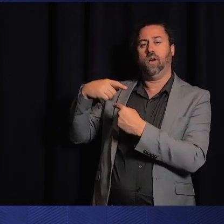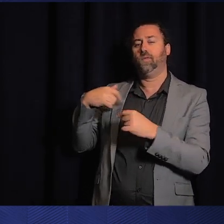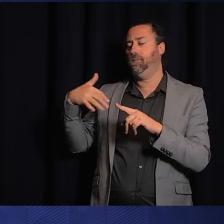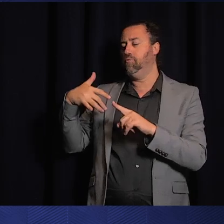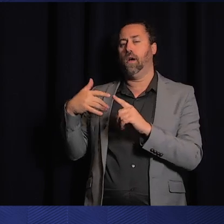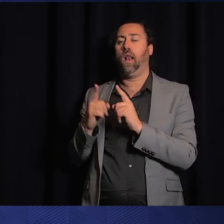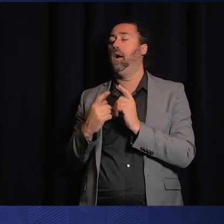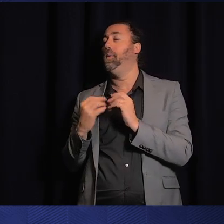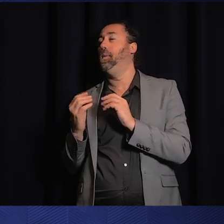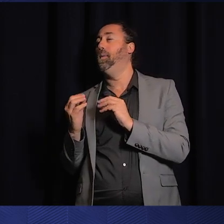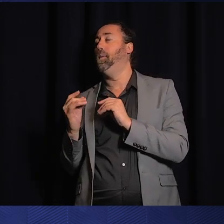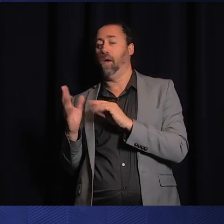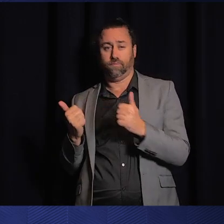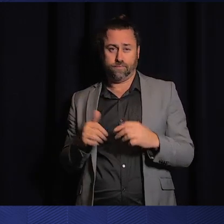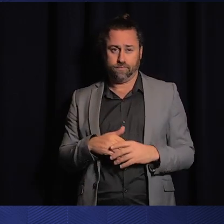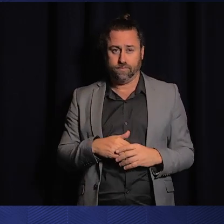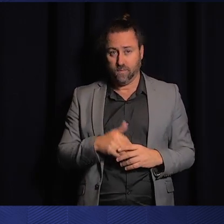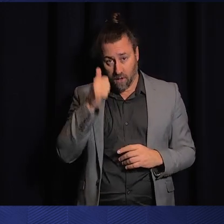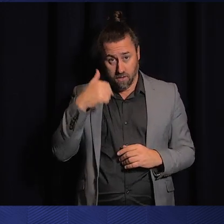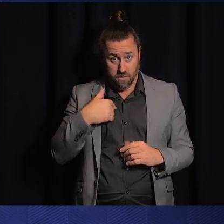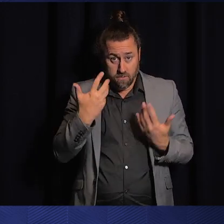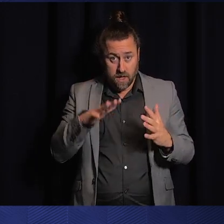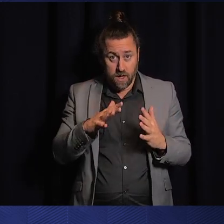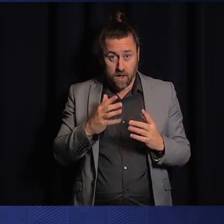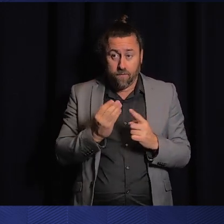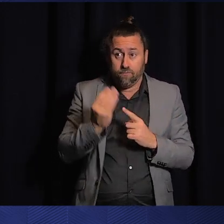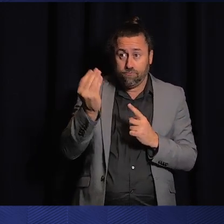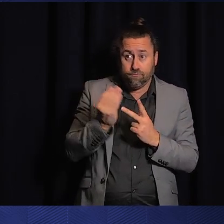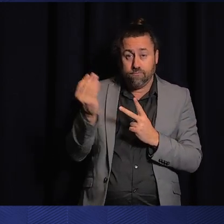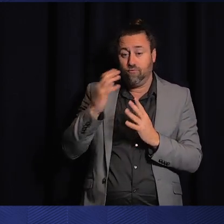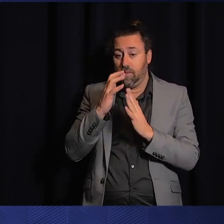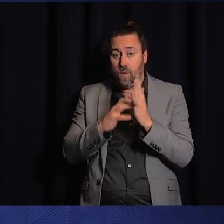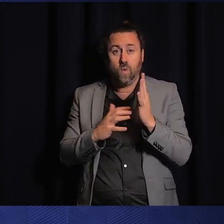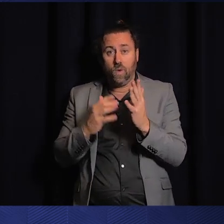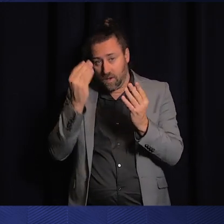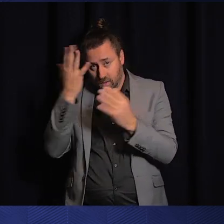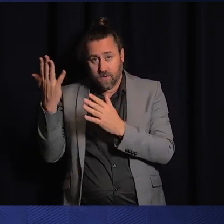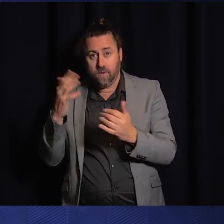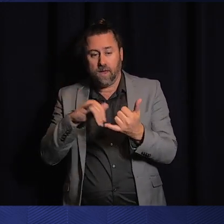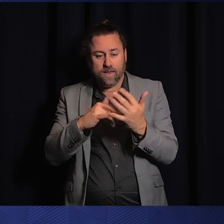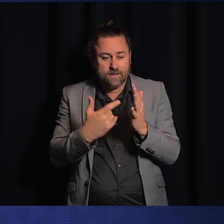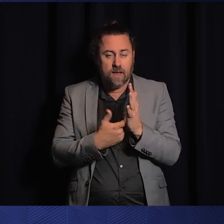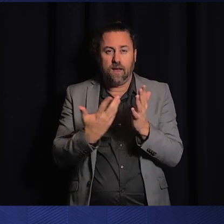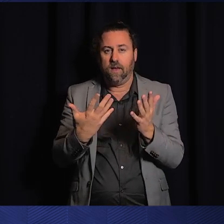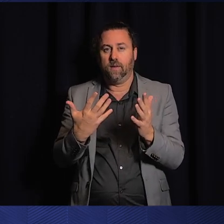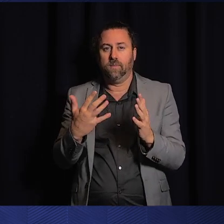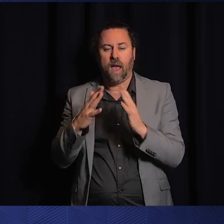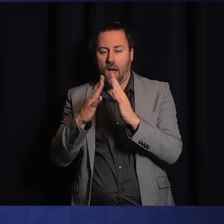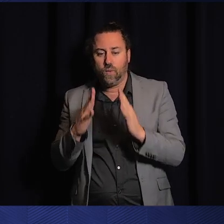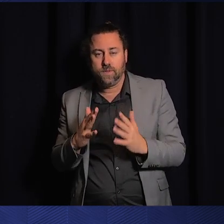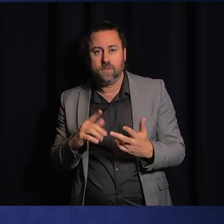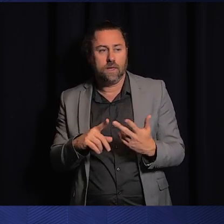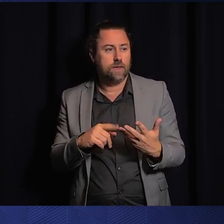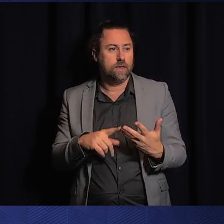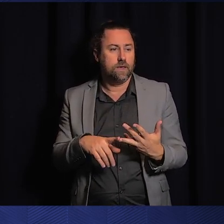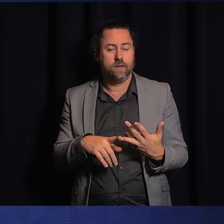joint communications. As I said, I have issued a good number of communications to the SR and housing, also with